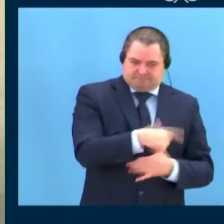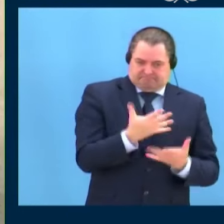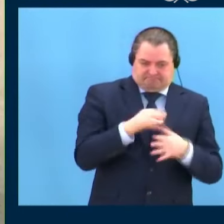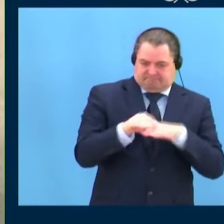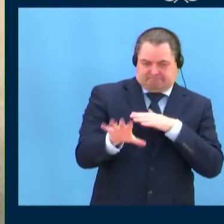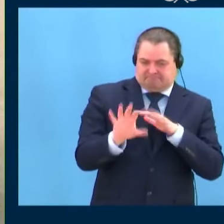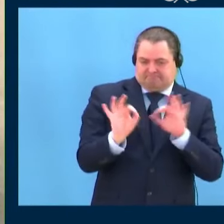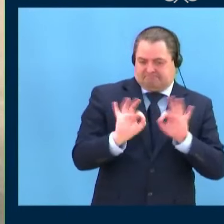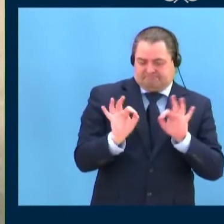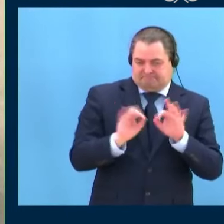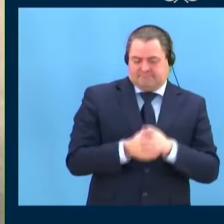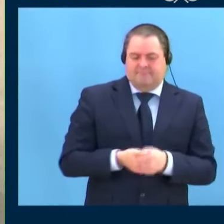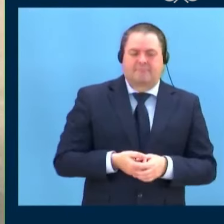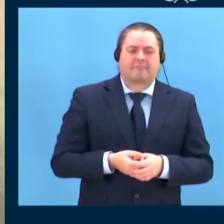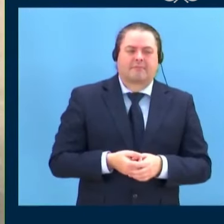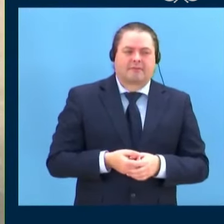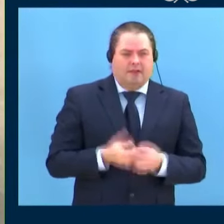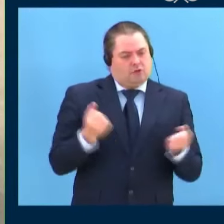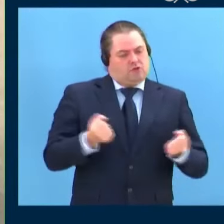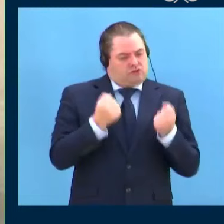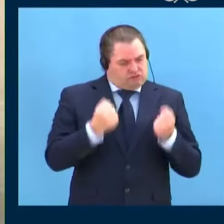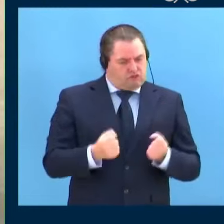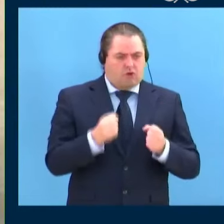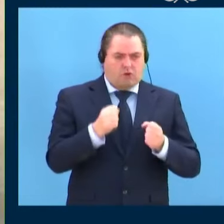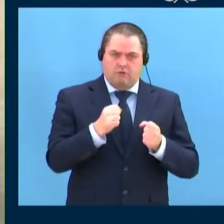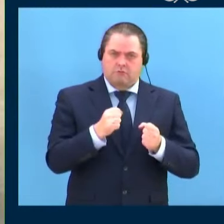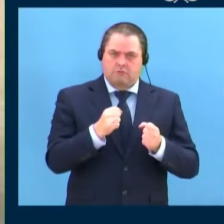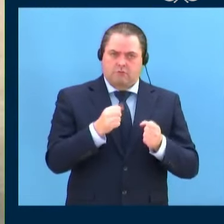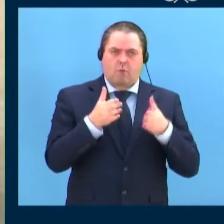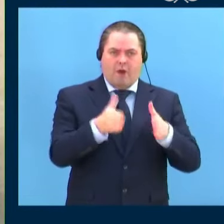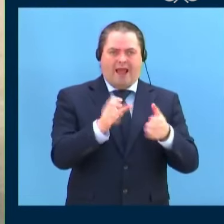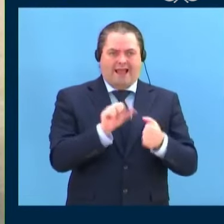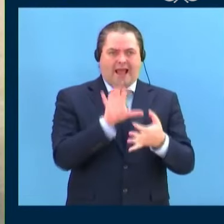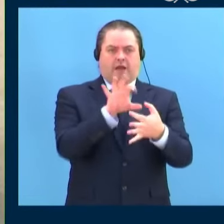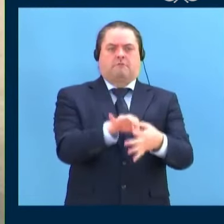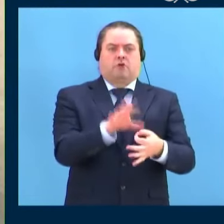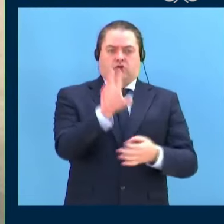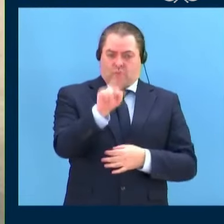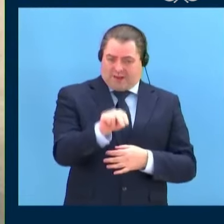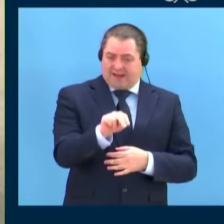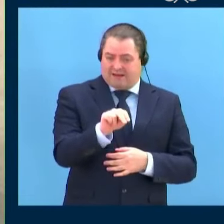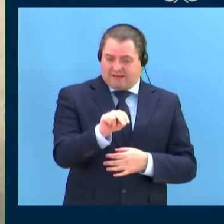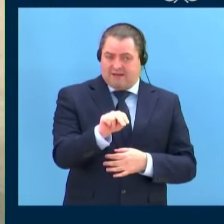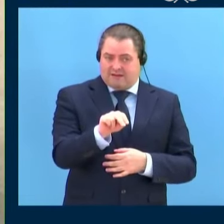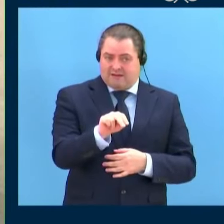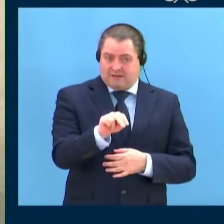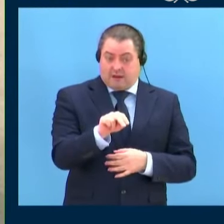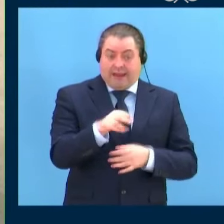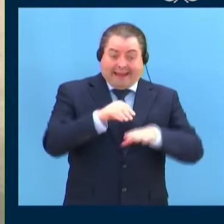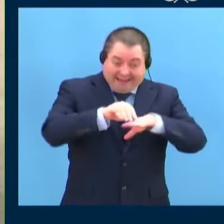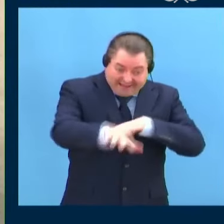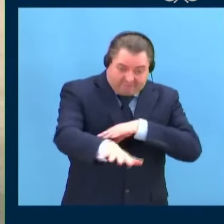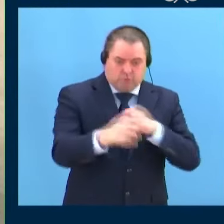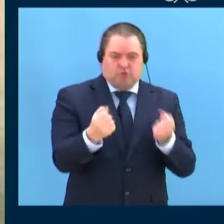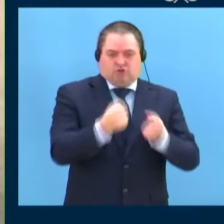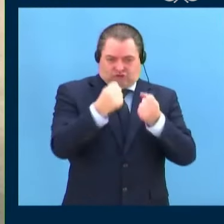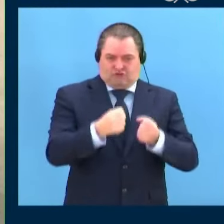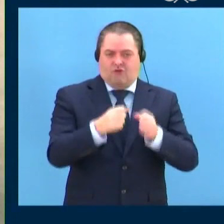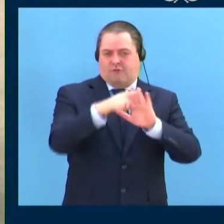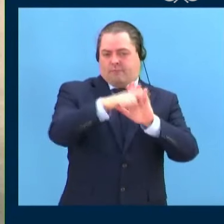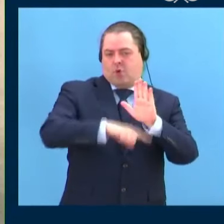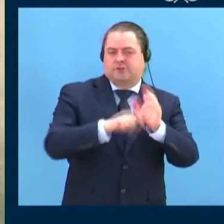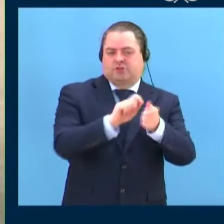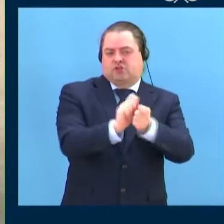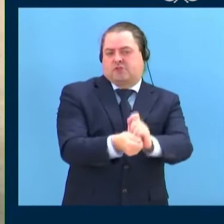connection between strong structures for participation and inclusion in global policy. The UN is mobilizing